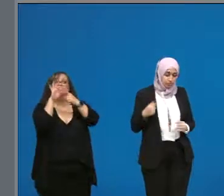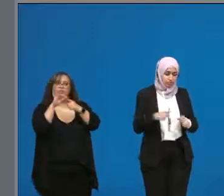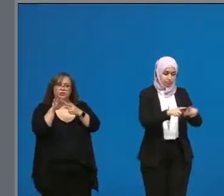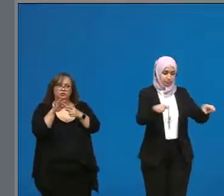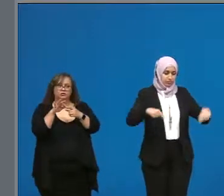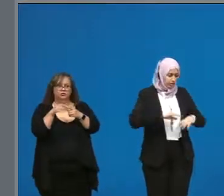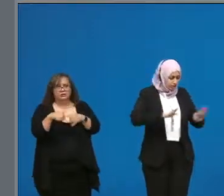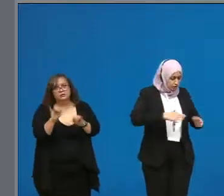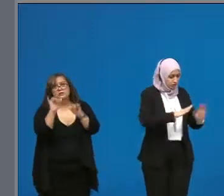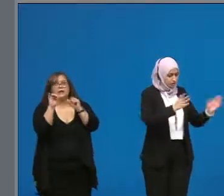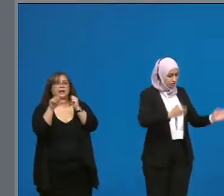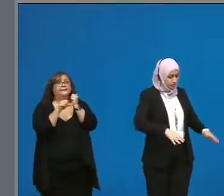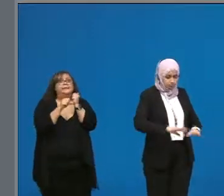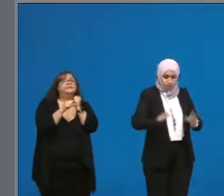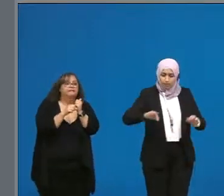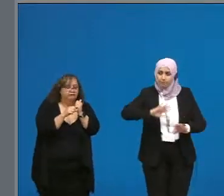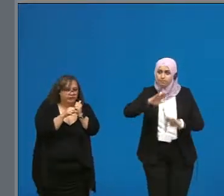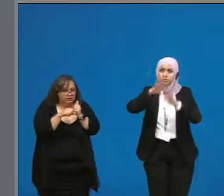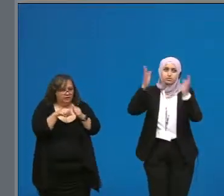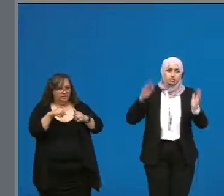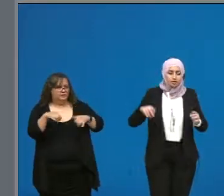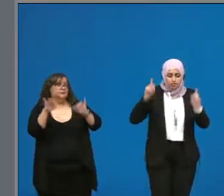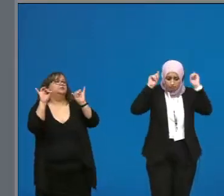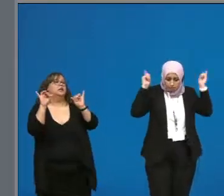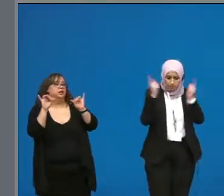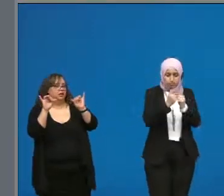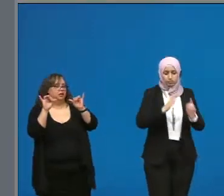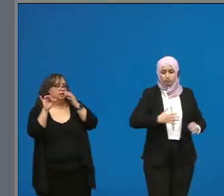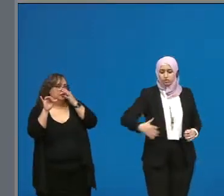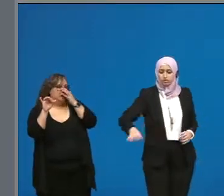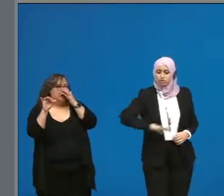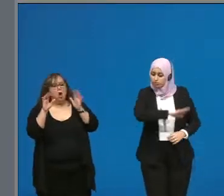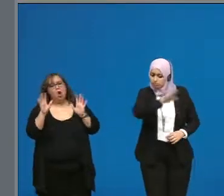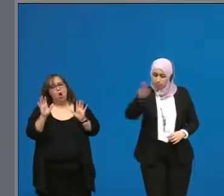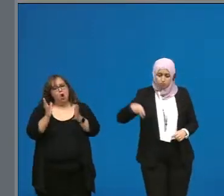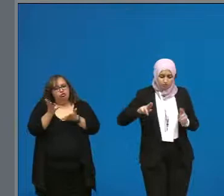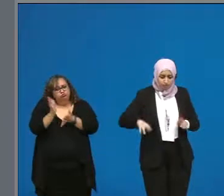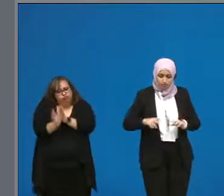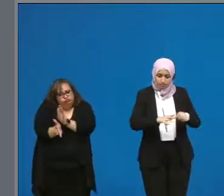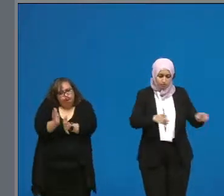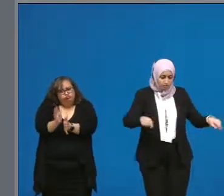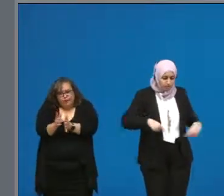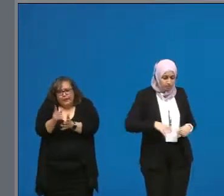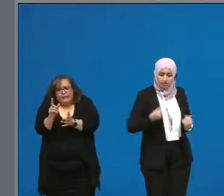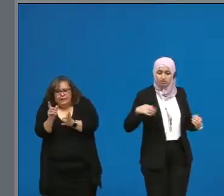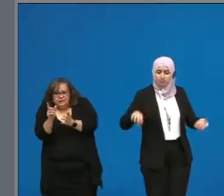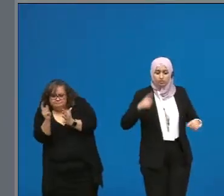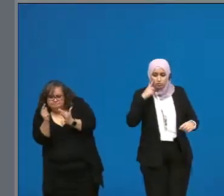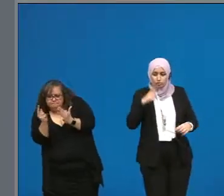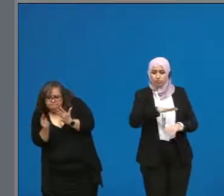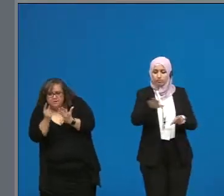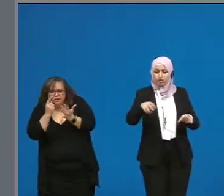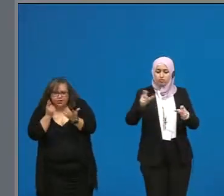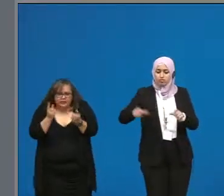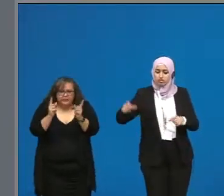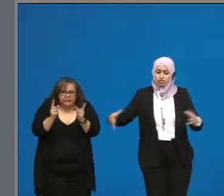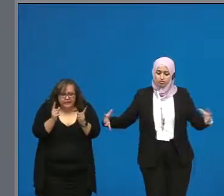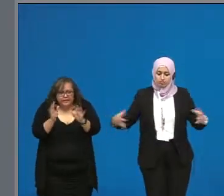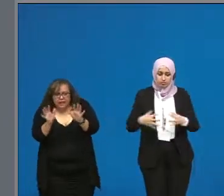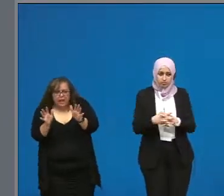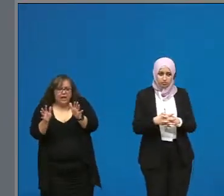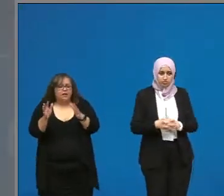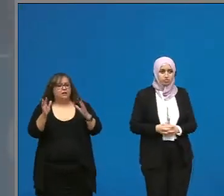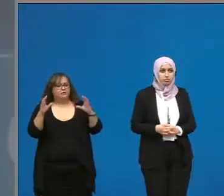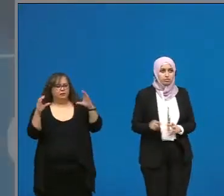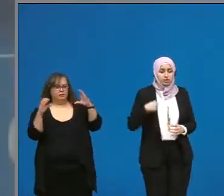classroom or student population. They now have the tools we feel they need to succeed. And I stress we feel because we haven't taken account